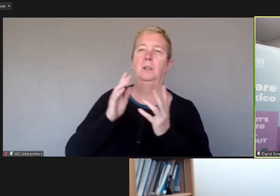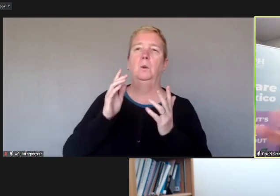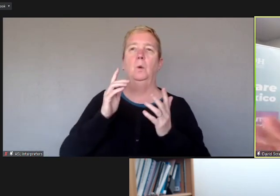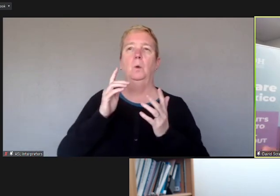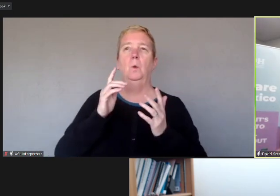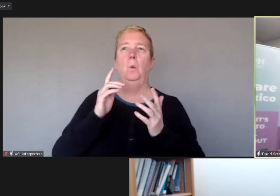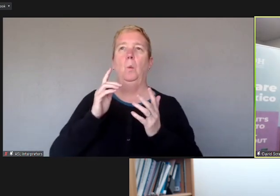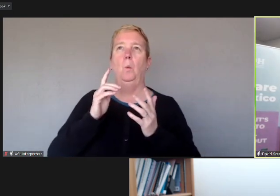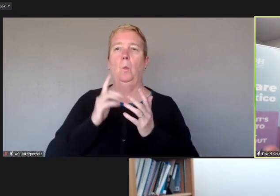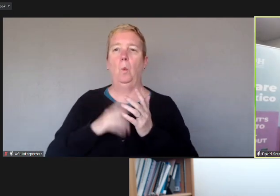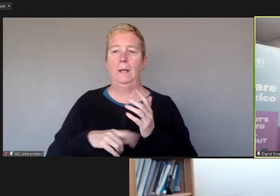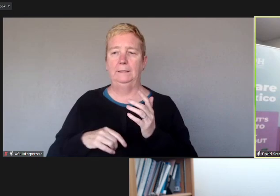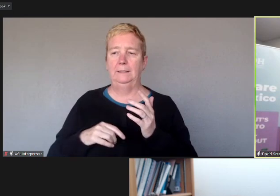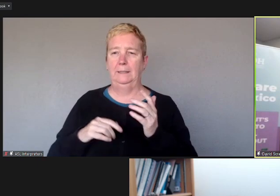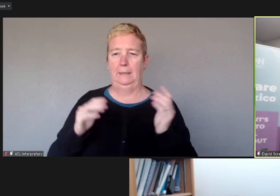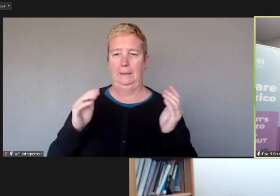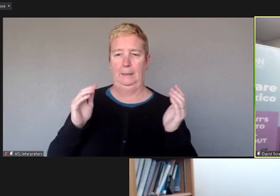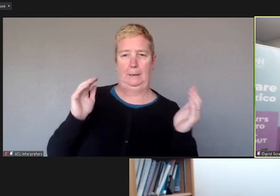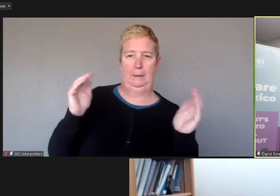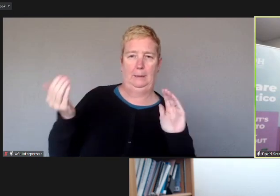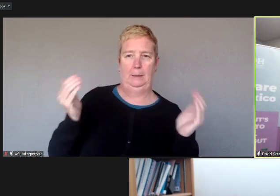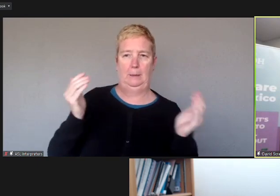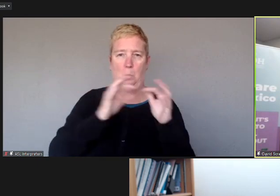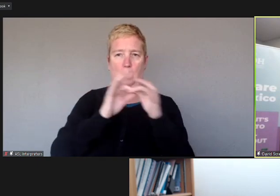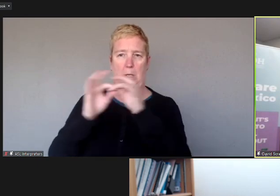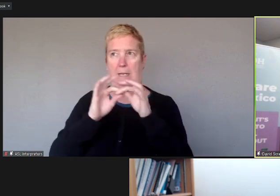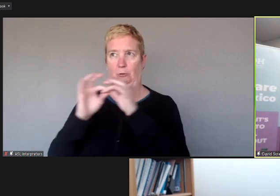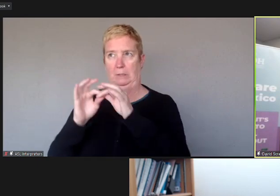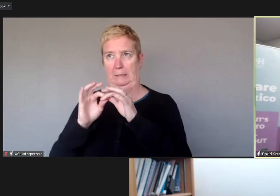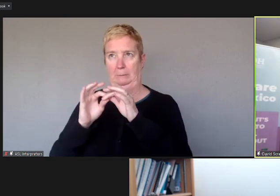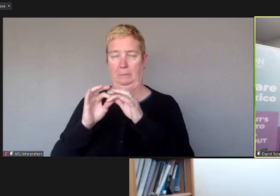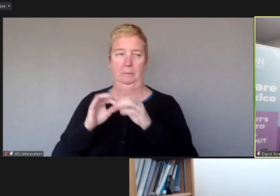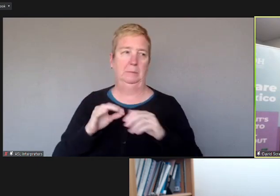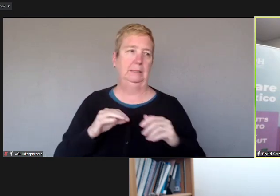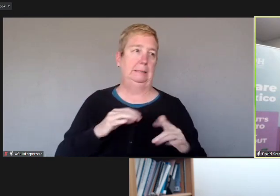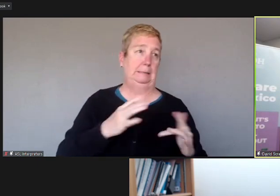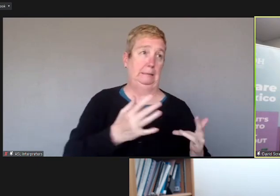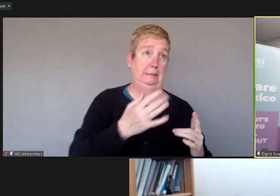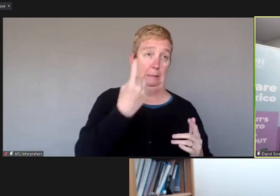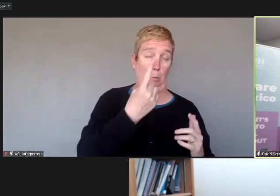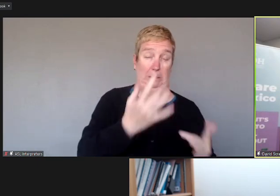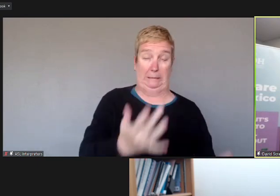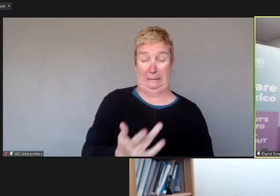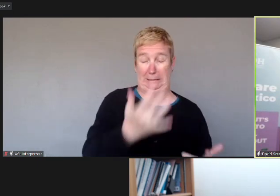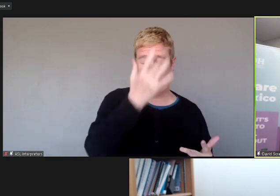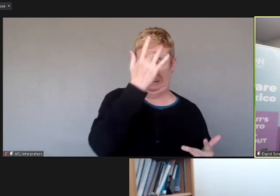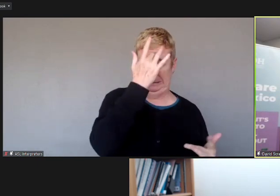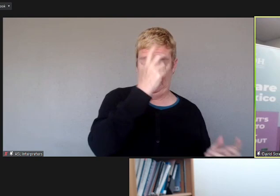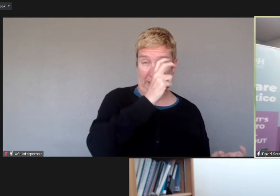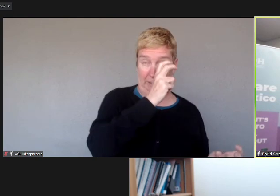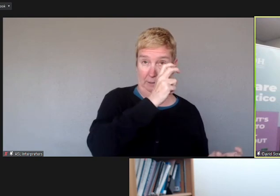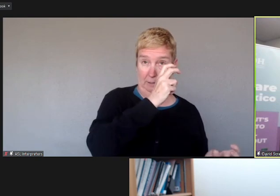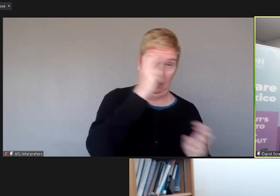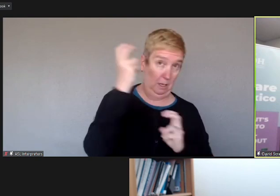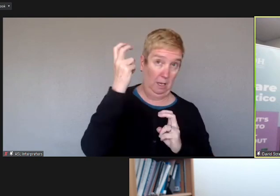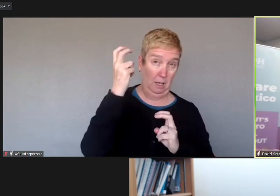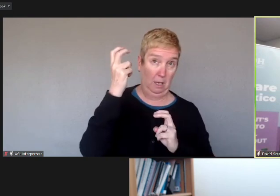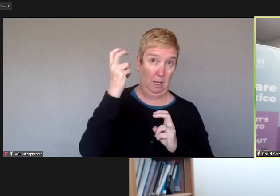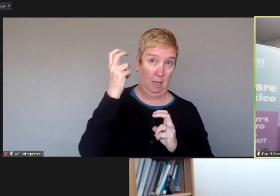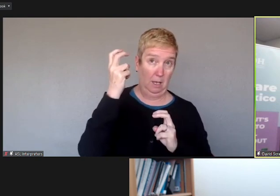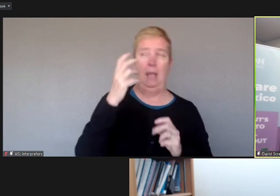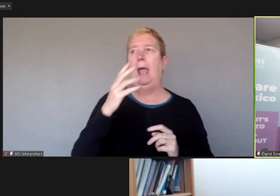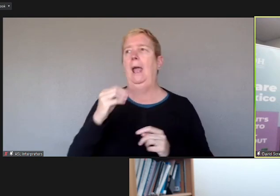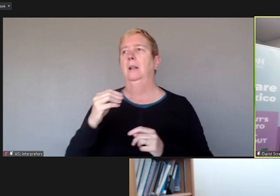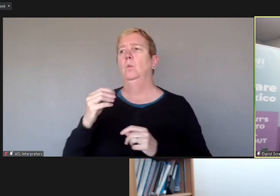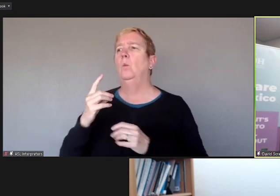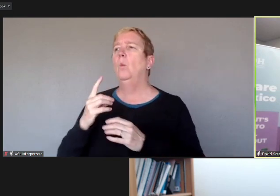between two sort of independent variables, how sick someone is, and then to start with, and what conditions they have.